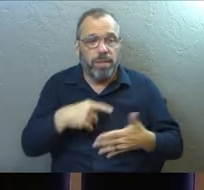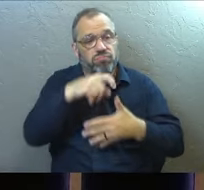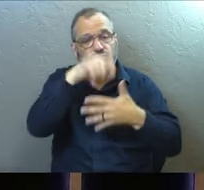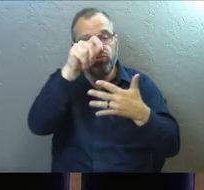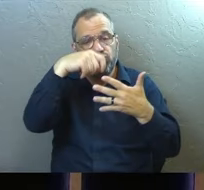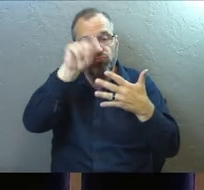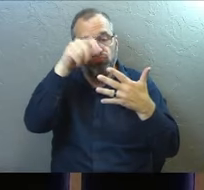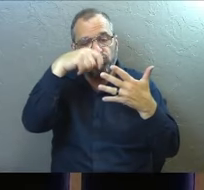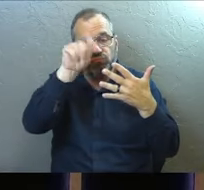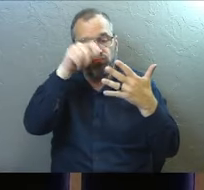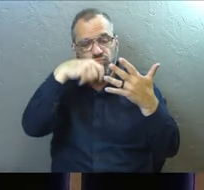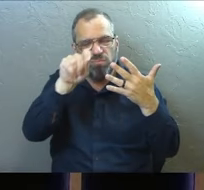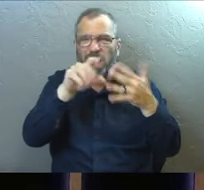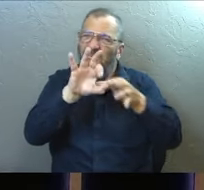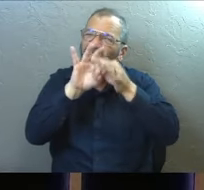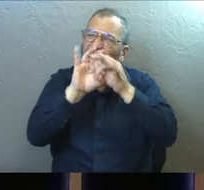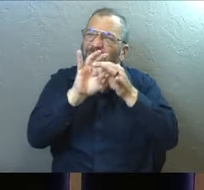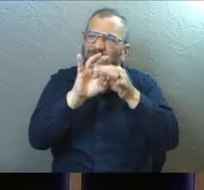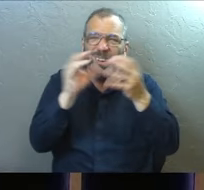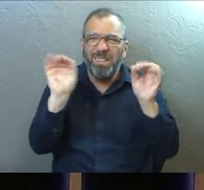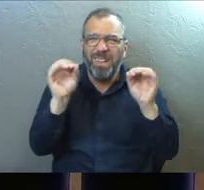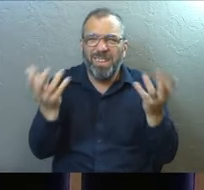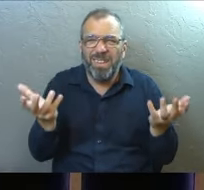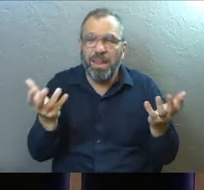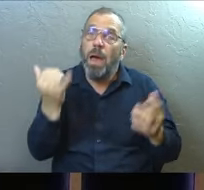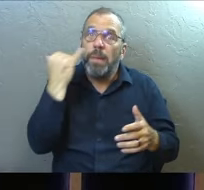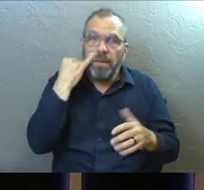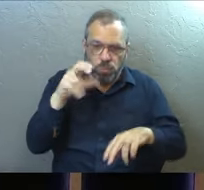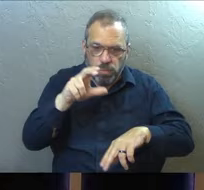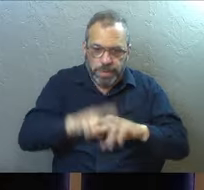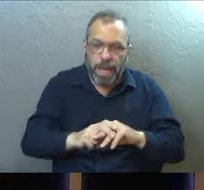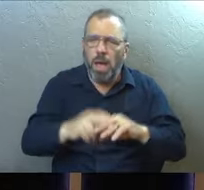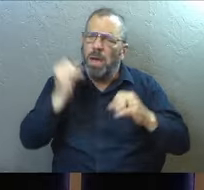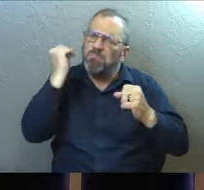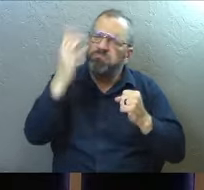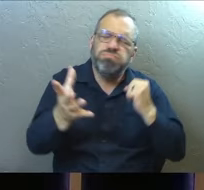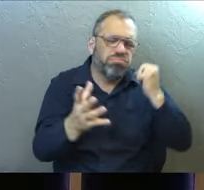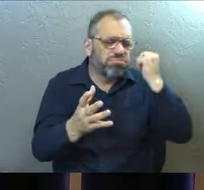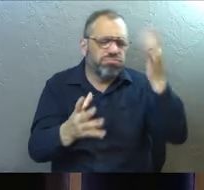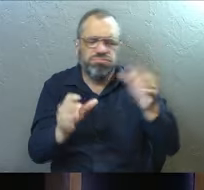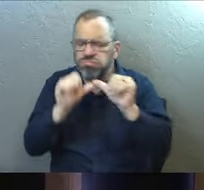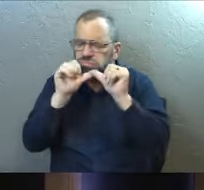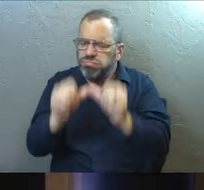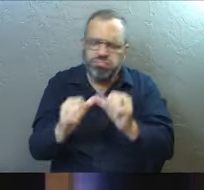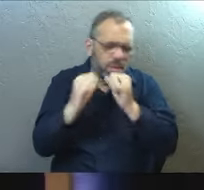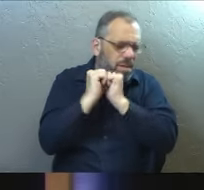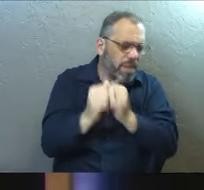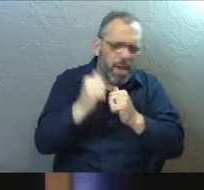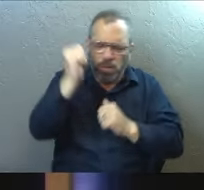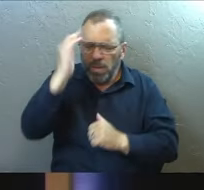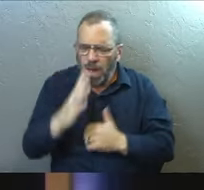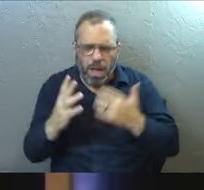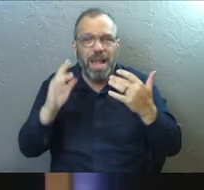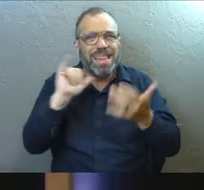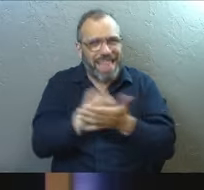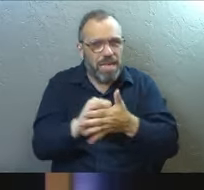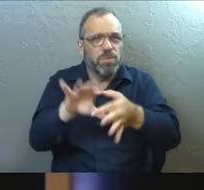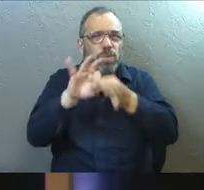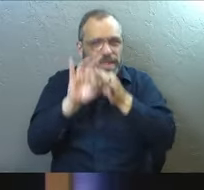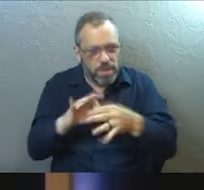is the checkbox, then it's not building relationship. But if you're here to remain and abide, then that's where relationship